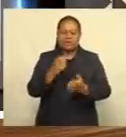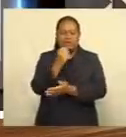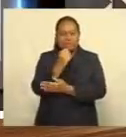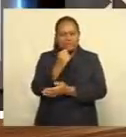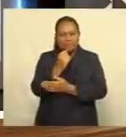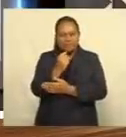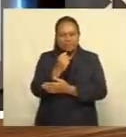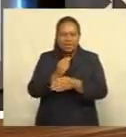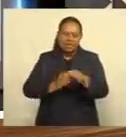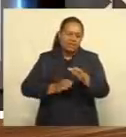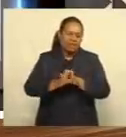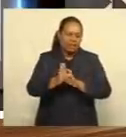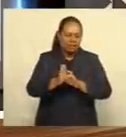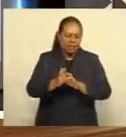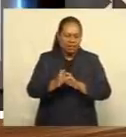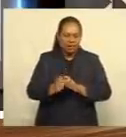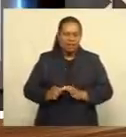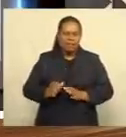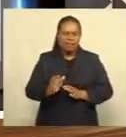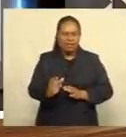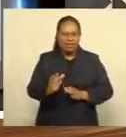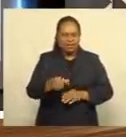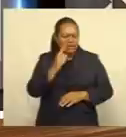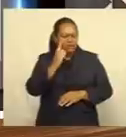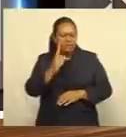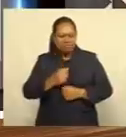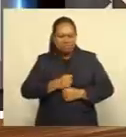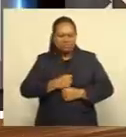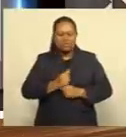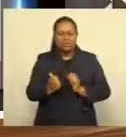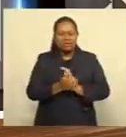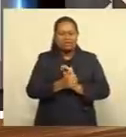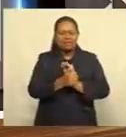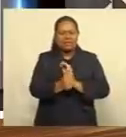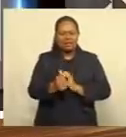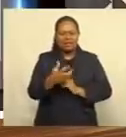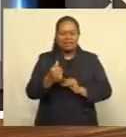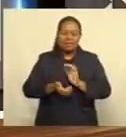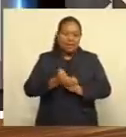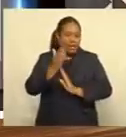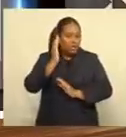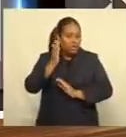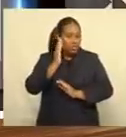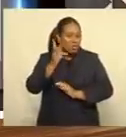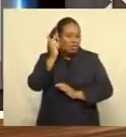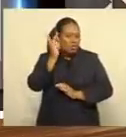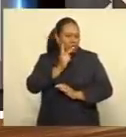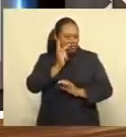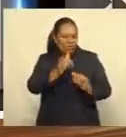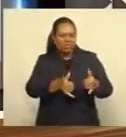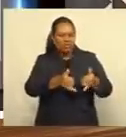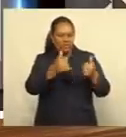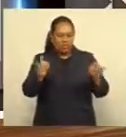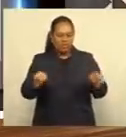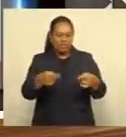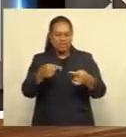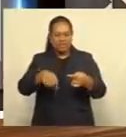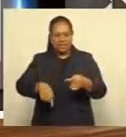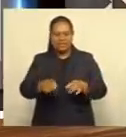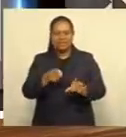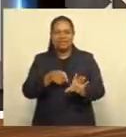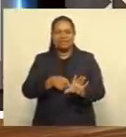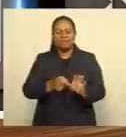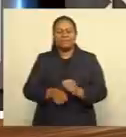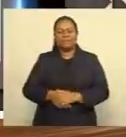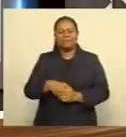Pathway. FNRL is amazed with the new talent uncovered at the Fiji Secondary School's Vodafone Trophy competition this year. However, as